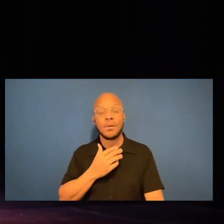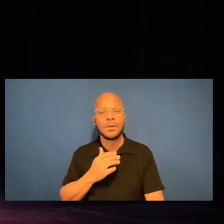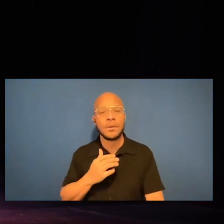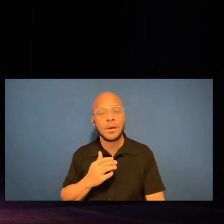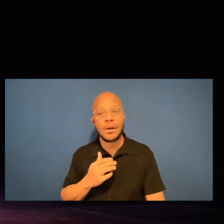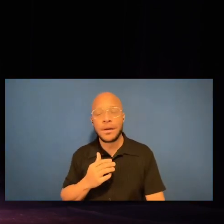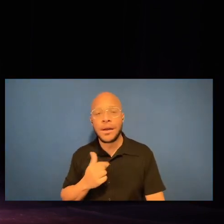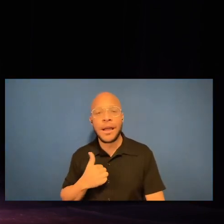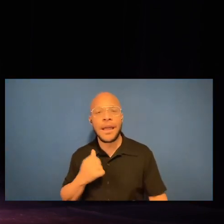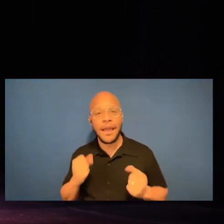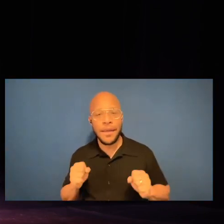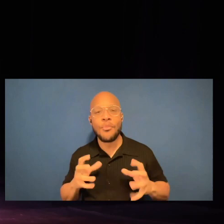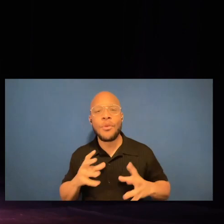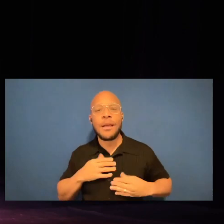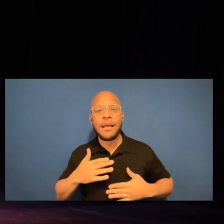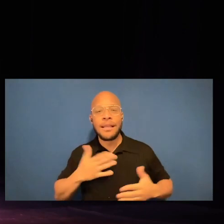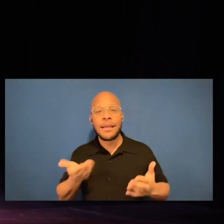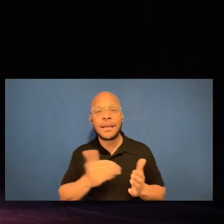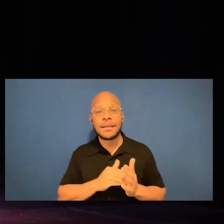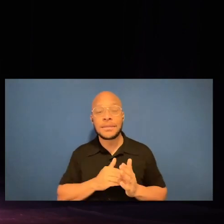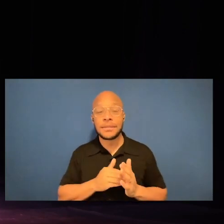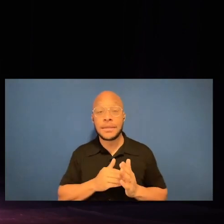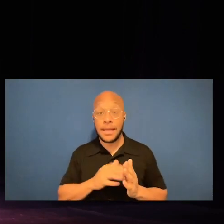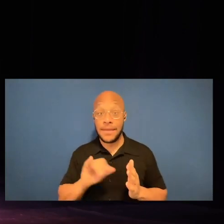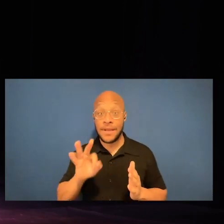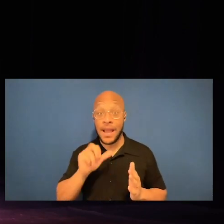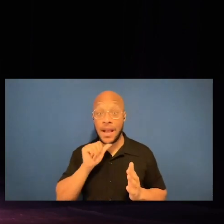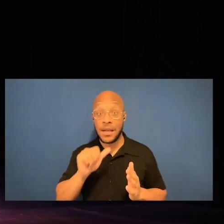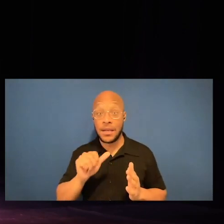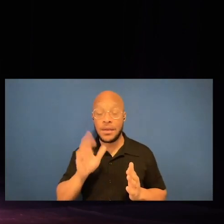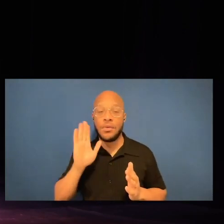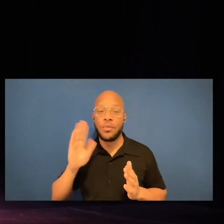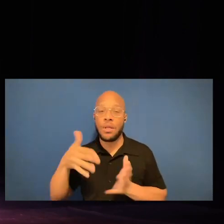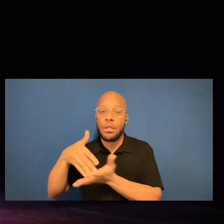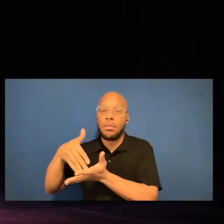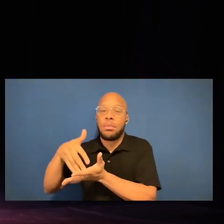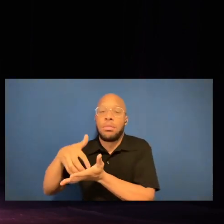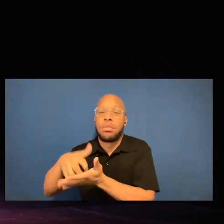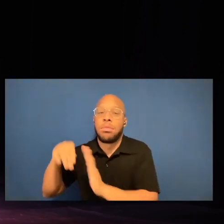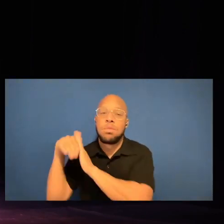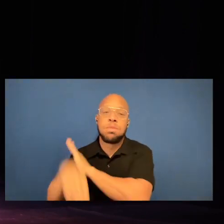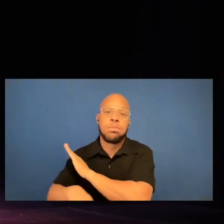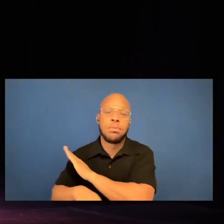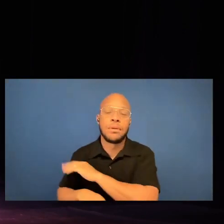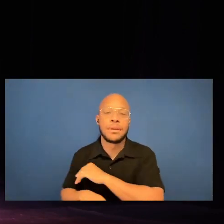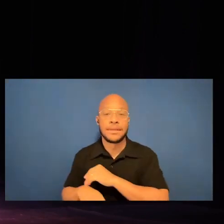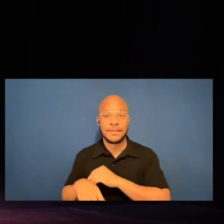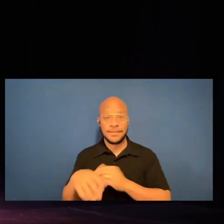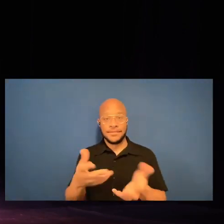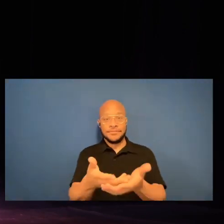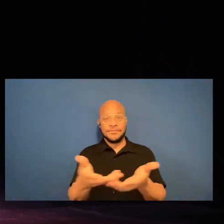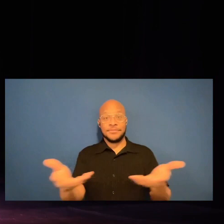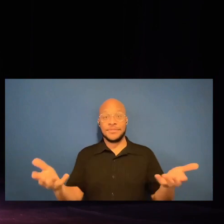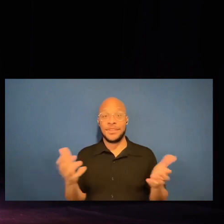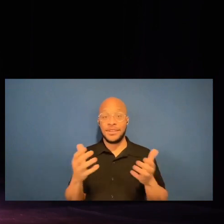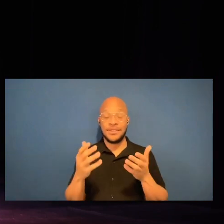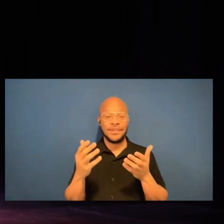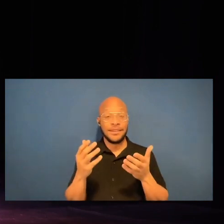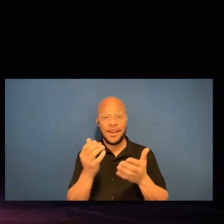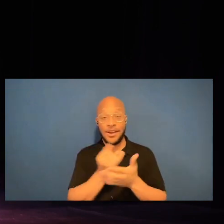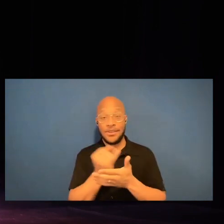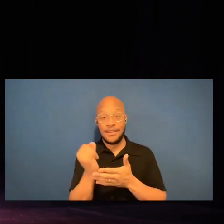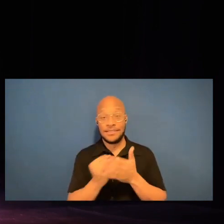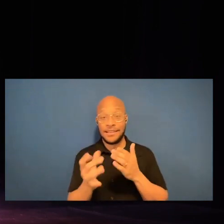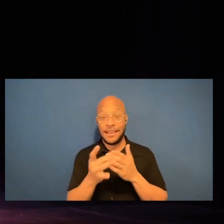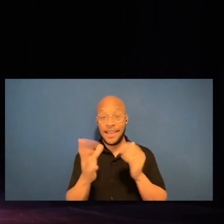I often say to my class of artistic leaders, some of whom I see in the room, thank you guys for being here, we are